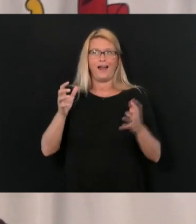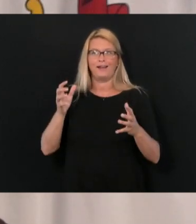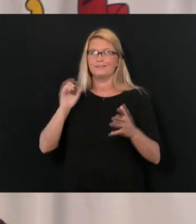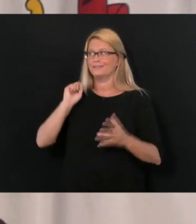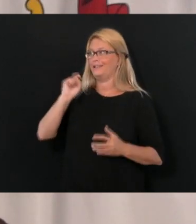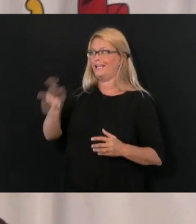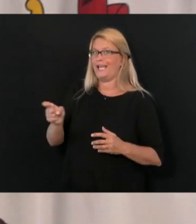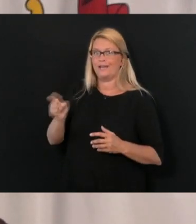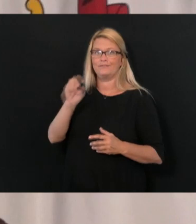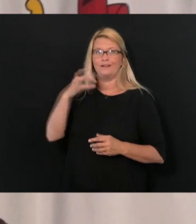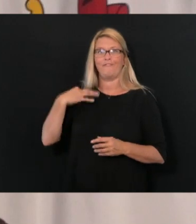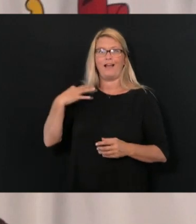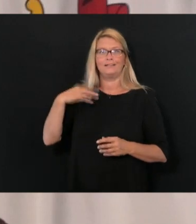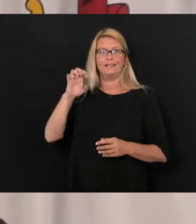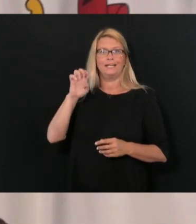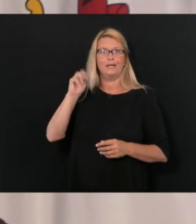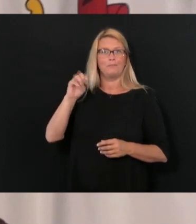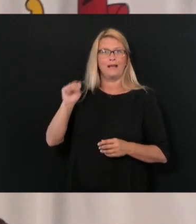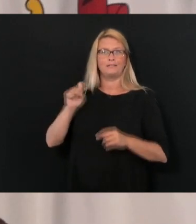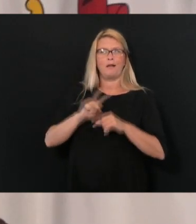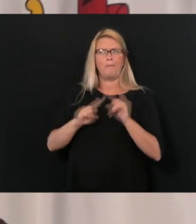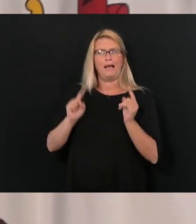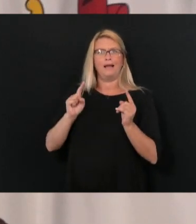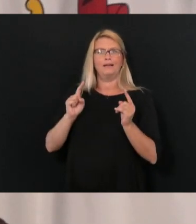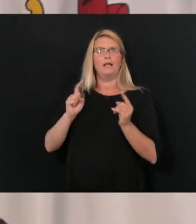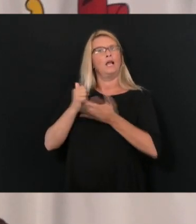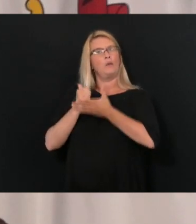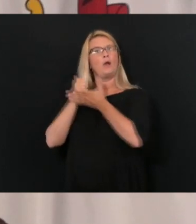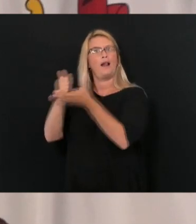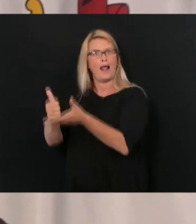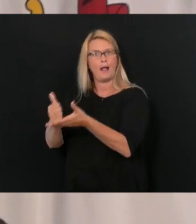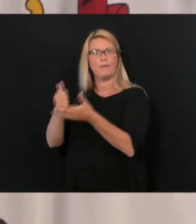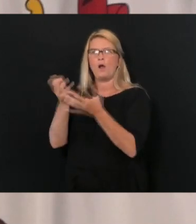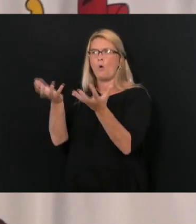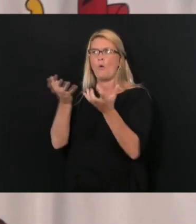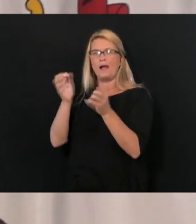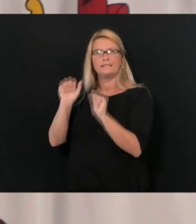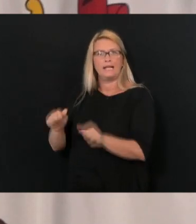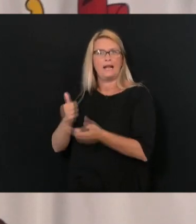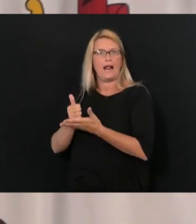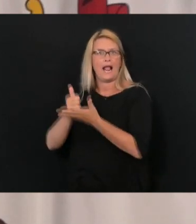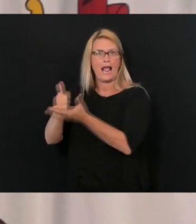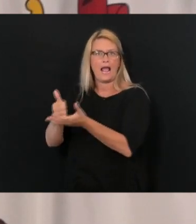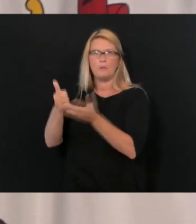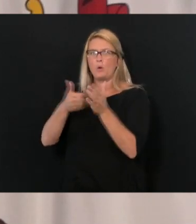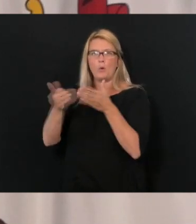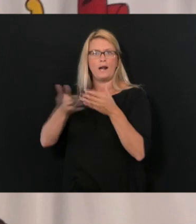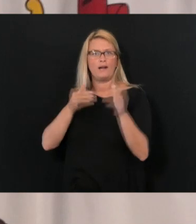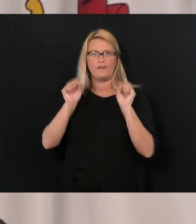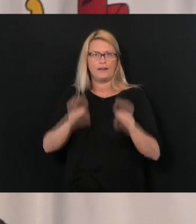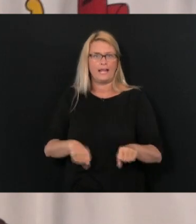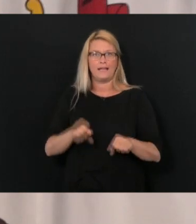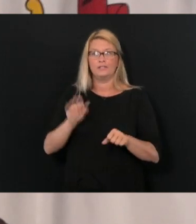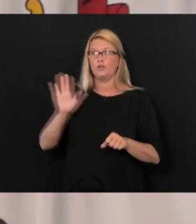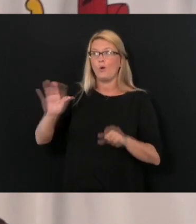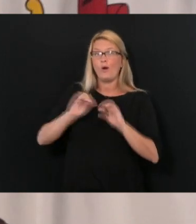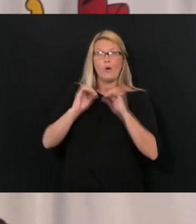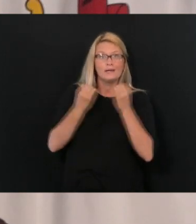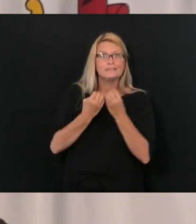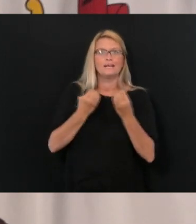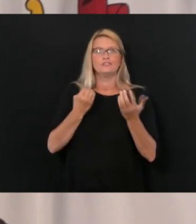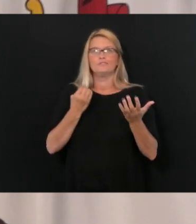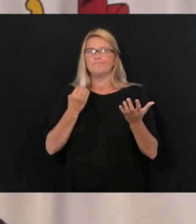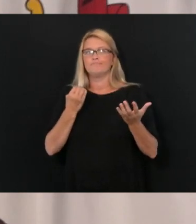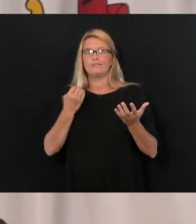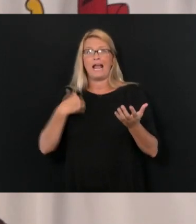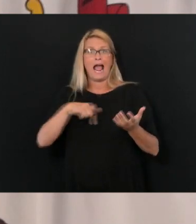But we want to absolutely do any and everything we can to help, your organization and what you're doing, because